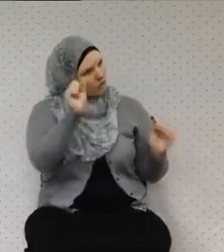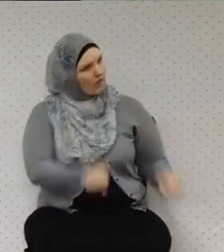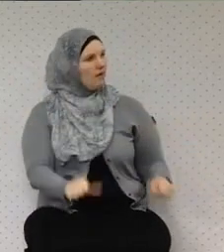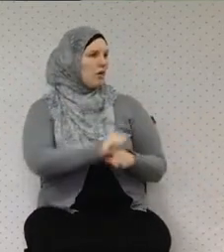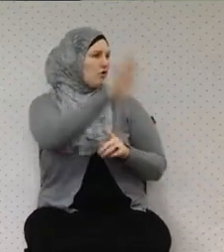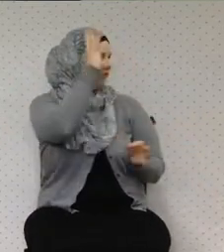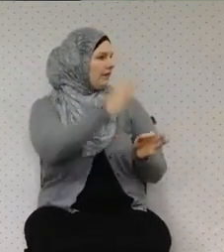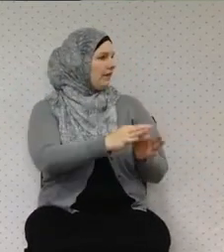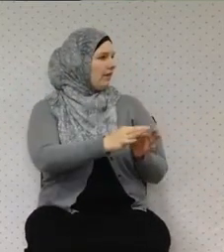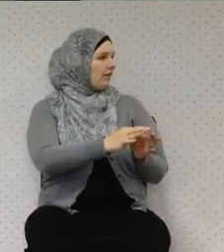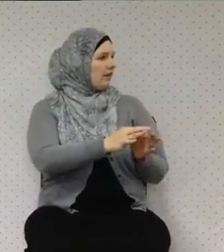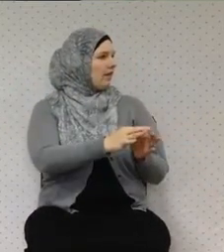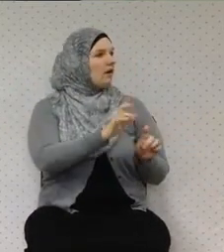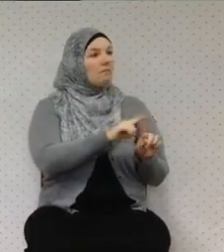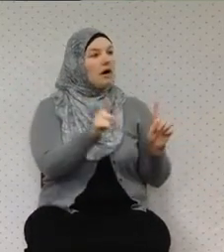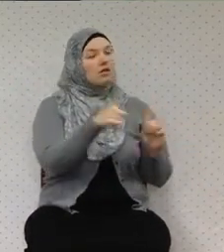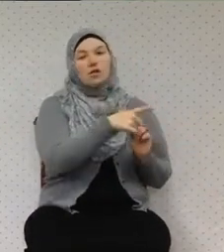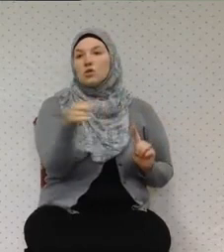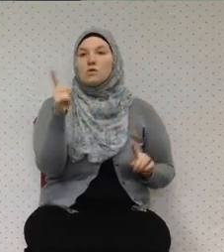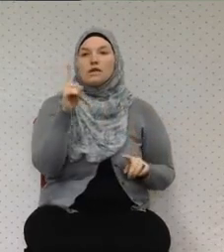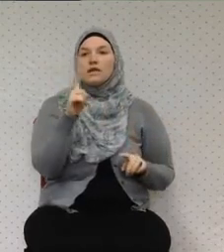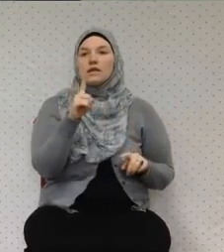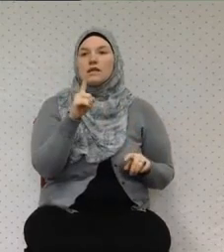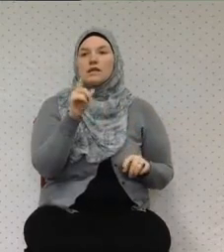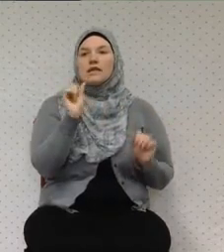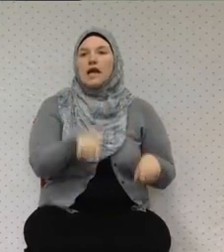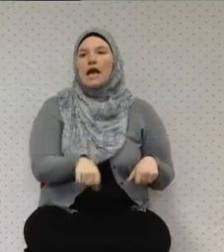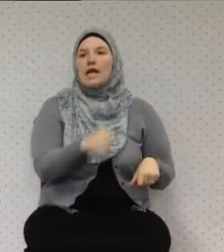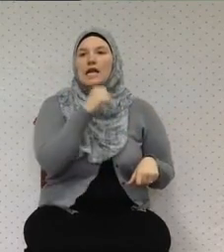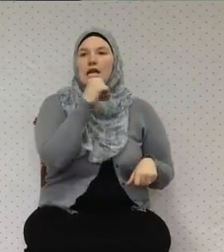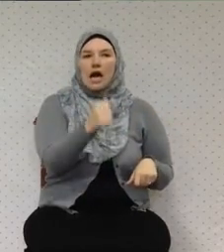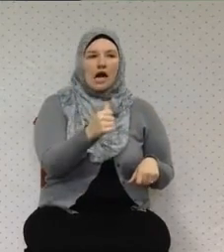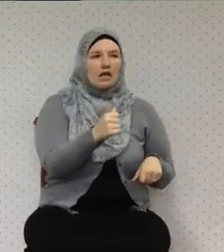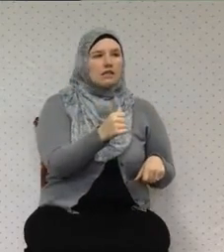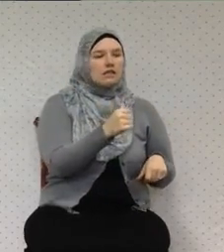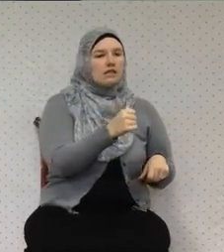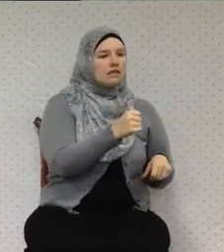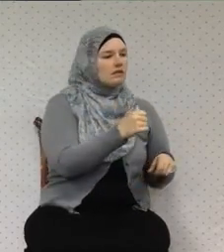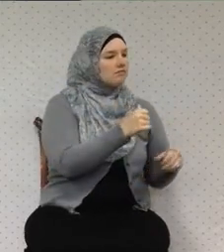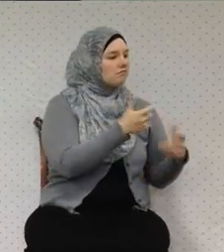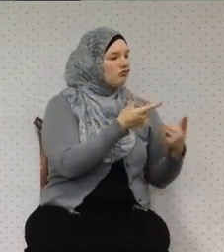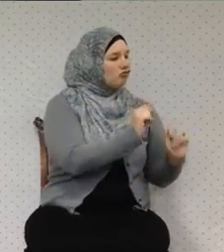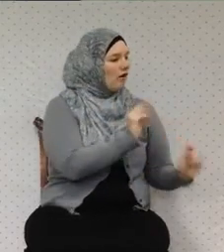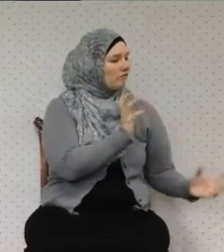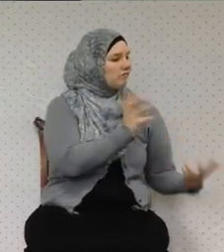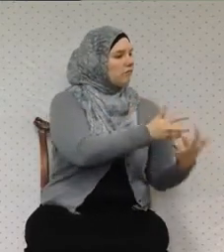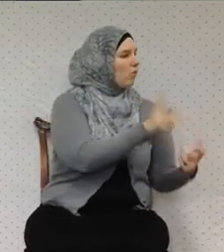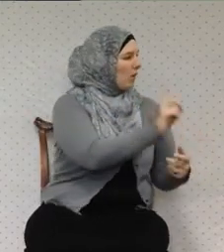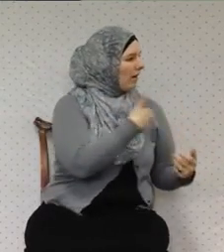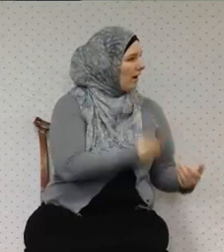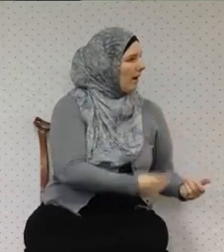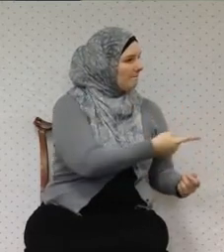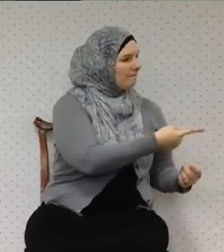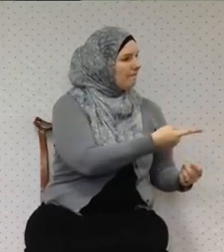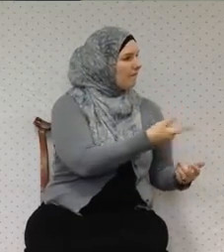can. But you cannot suck the milk of where you are and then